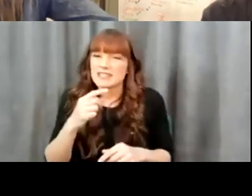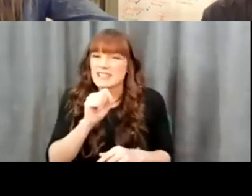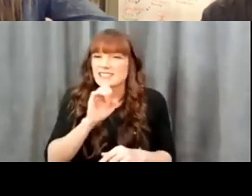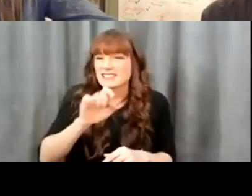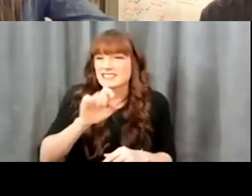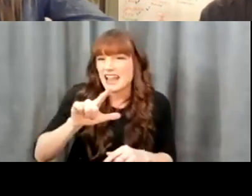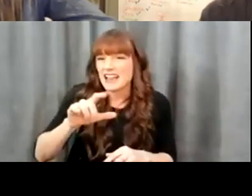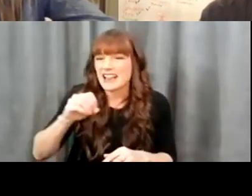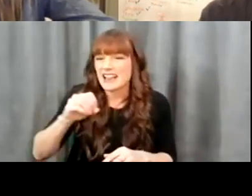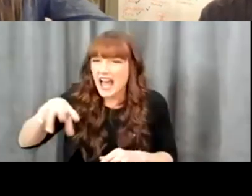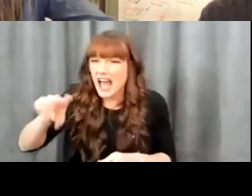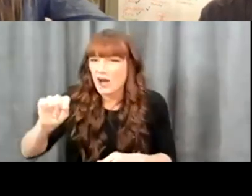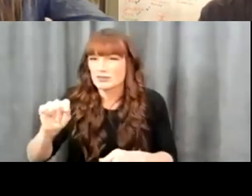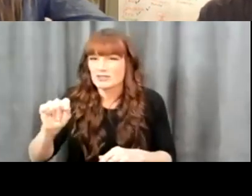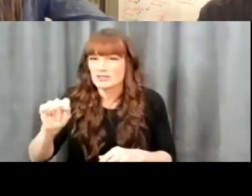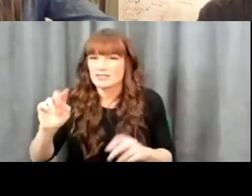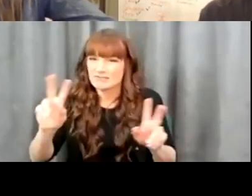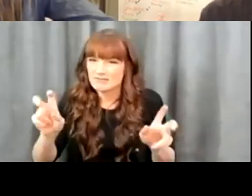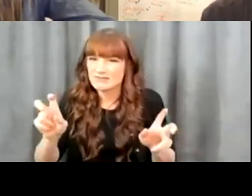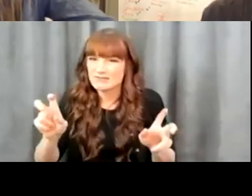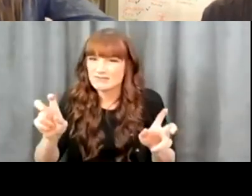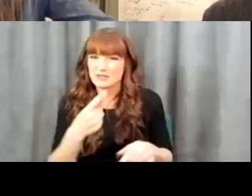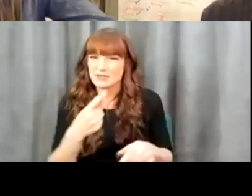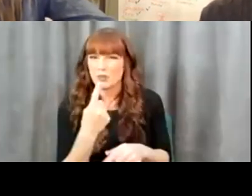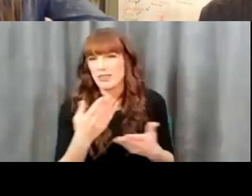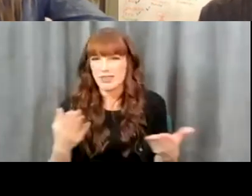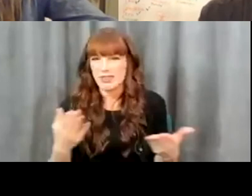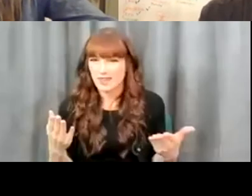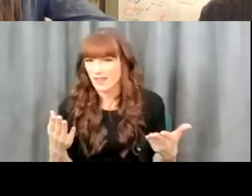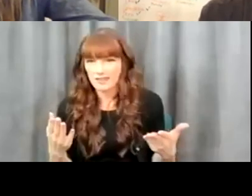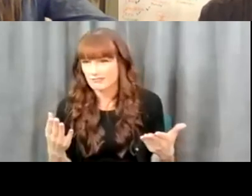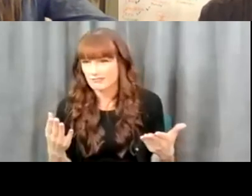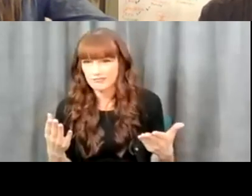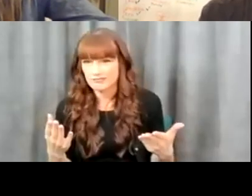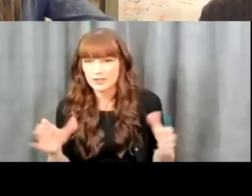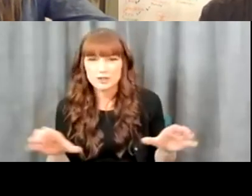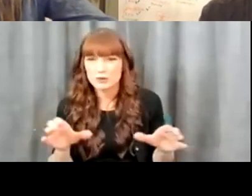like it is an event, like it is a one thing,